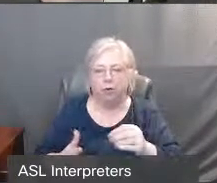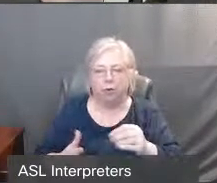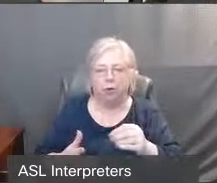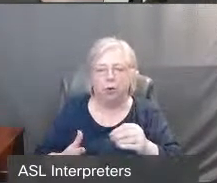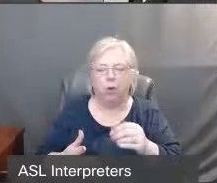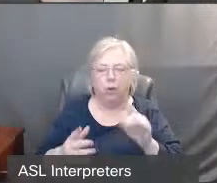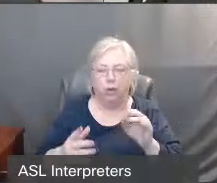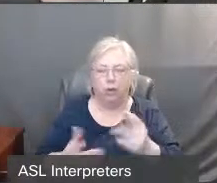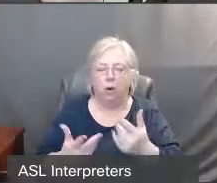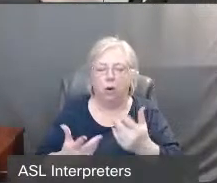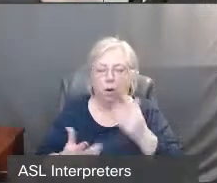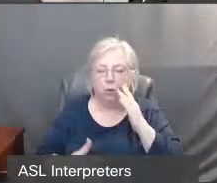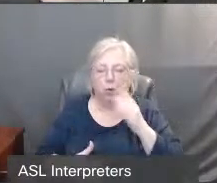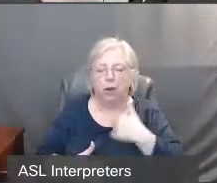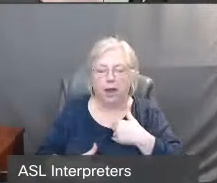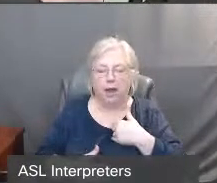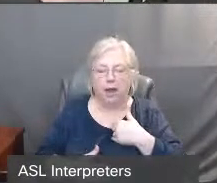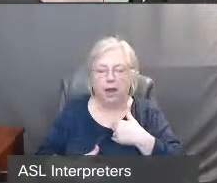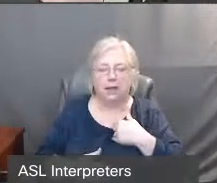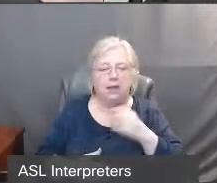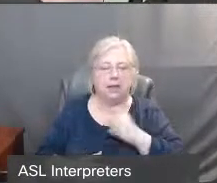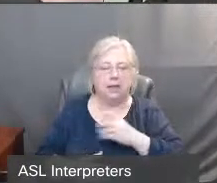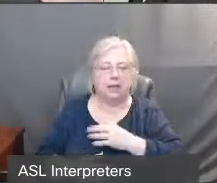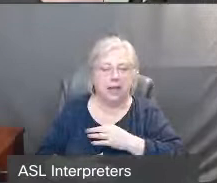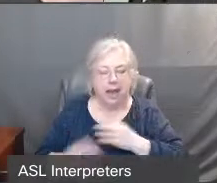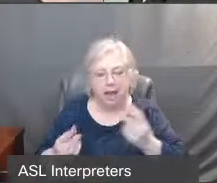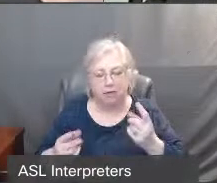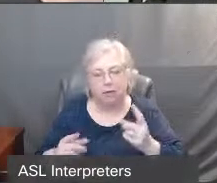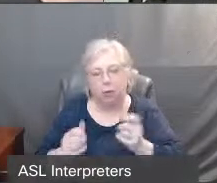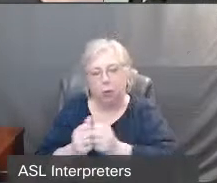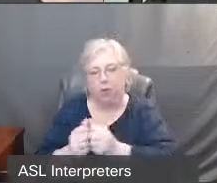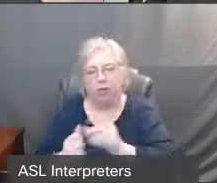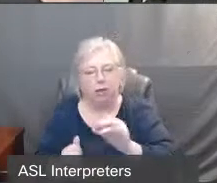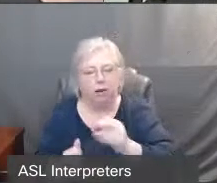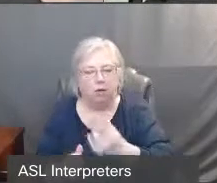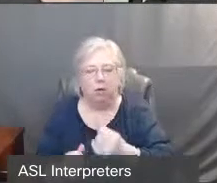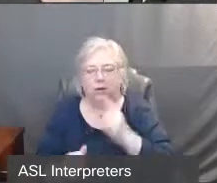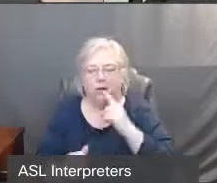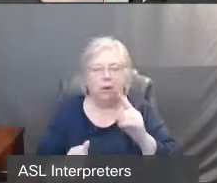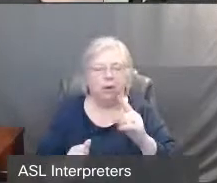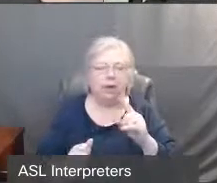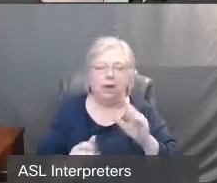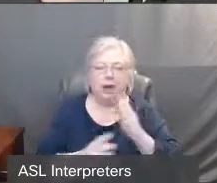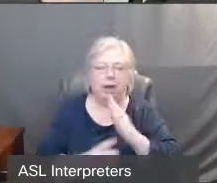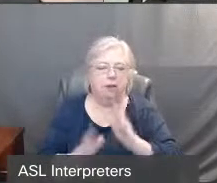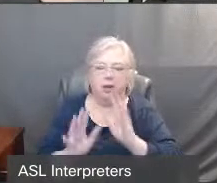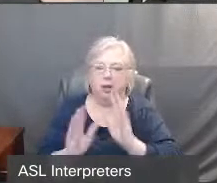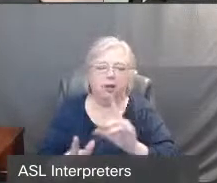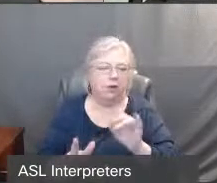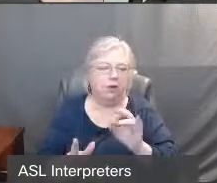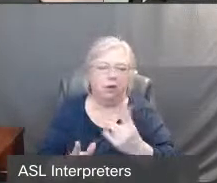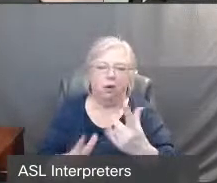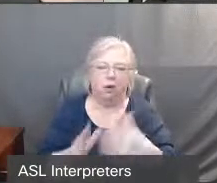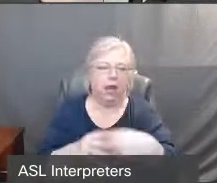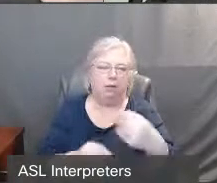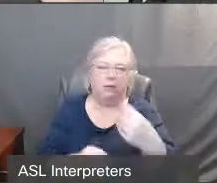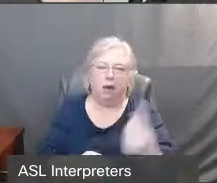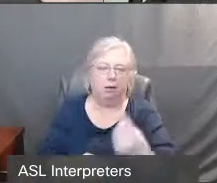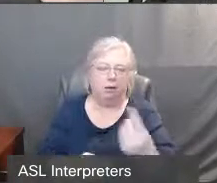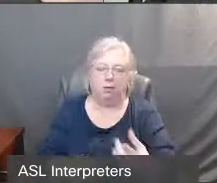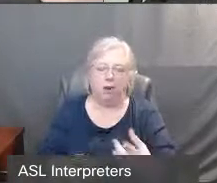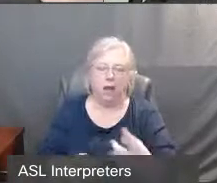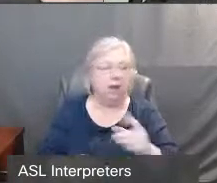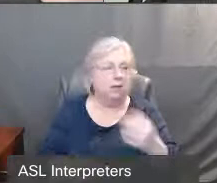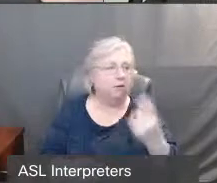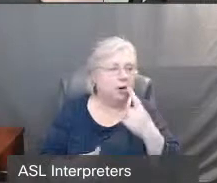accompanied with staff throughout the day. They will never be outside by themselves. If we have one that is